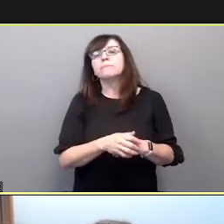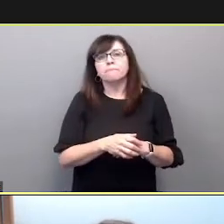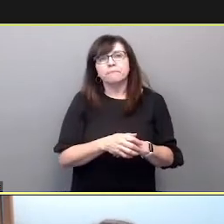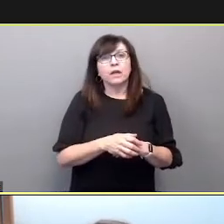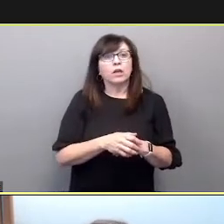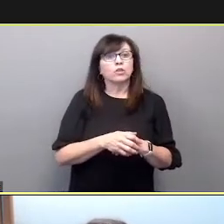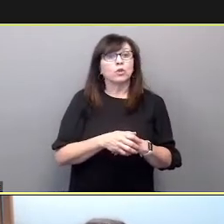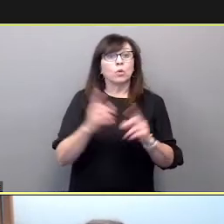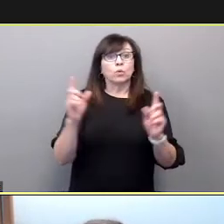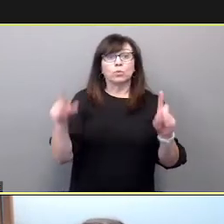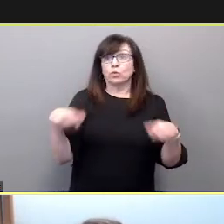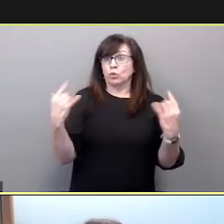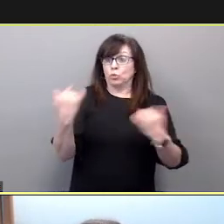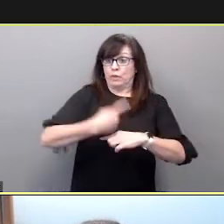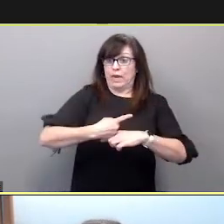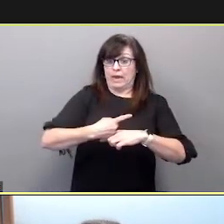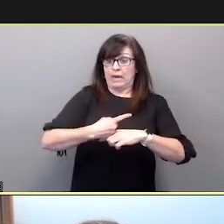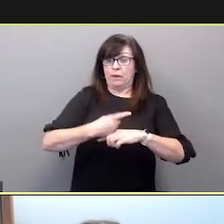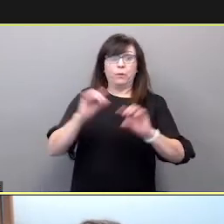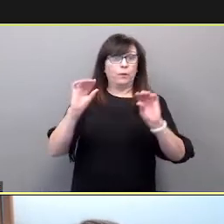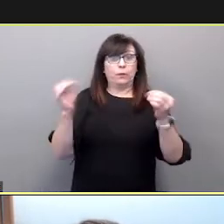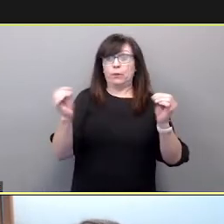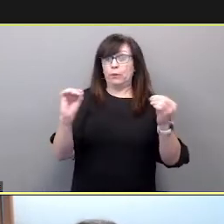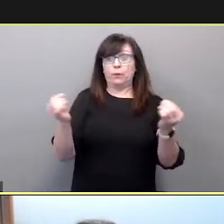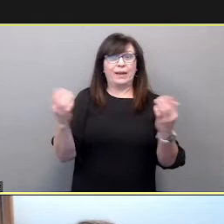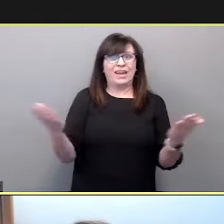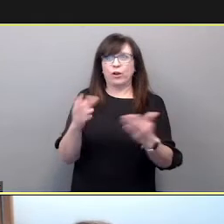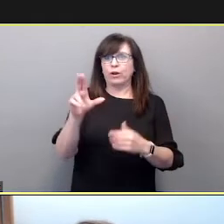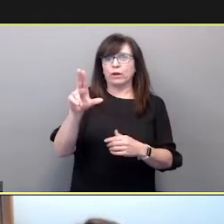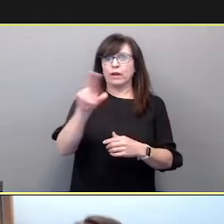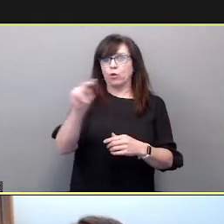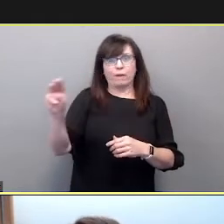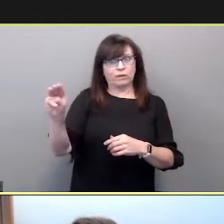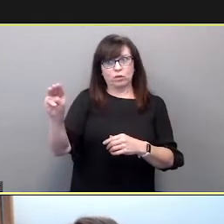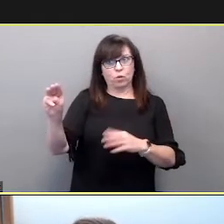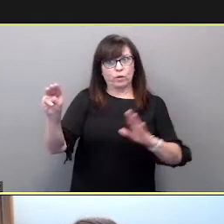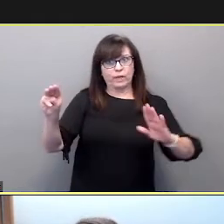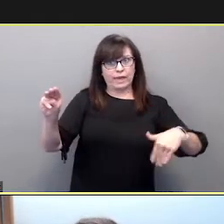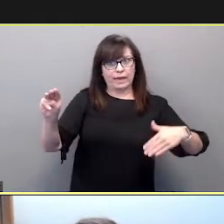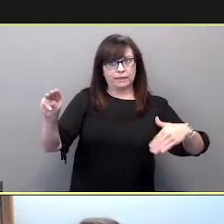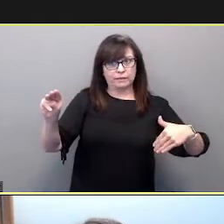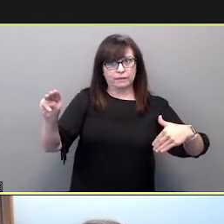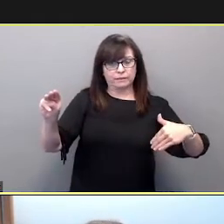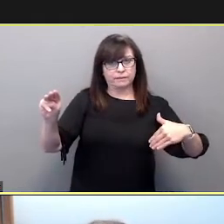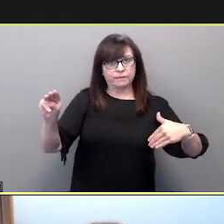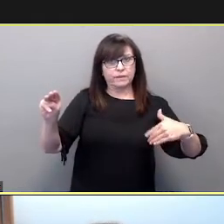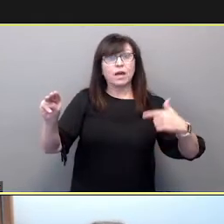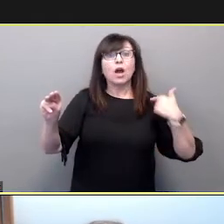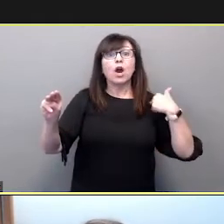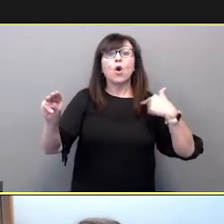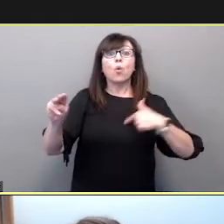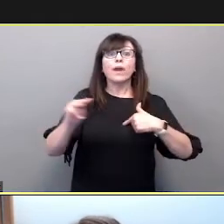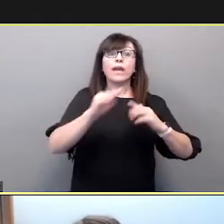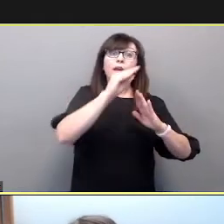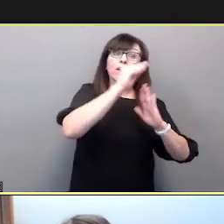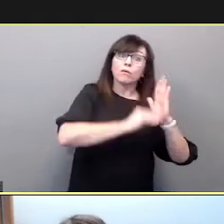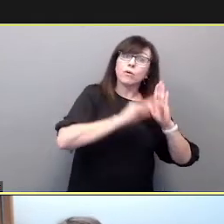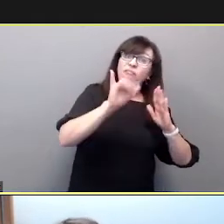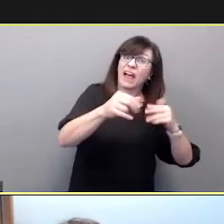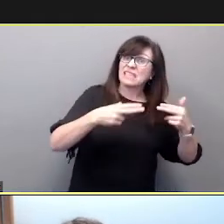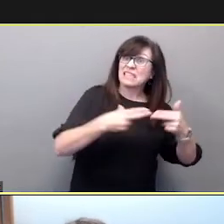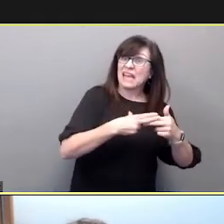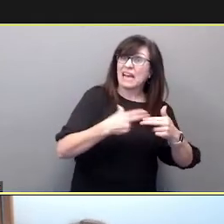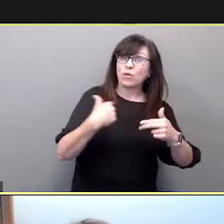new variant has not been identified in New Mexico. When we had put this slide together, we didn't